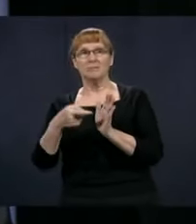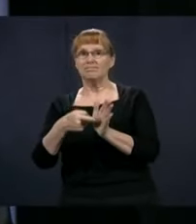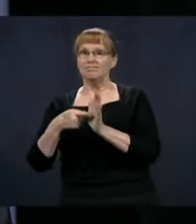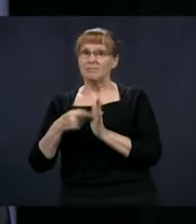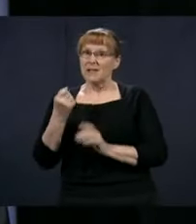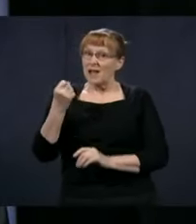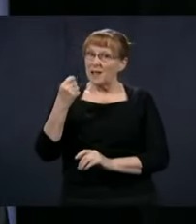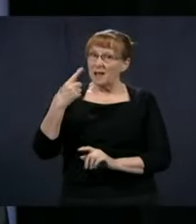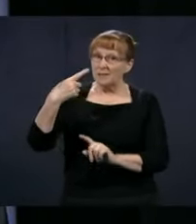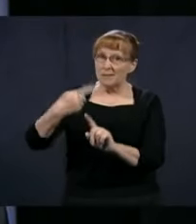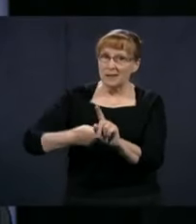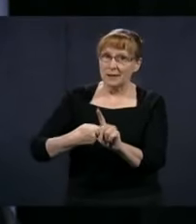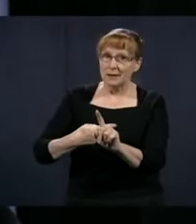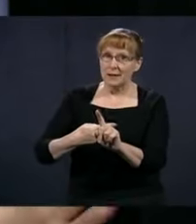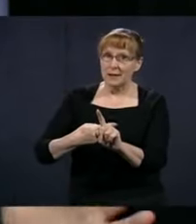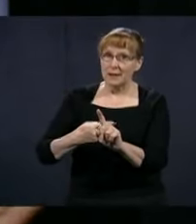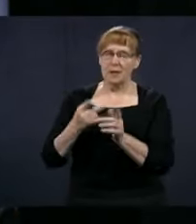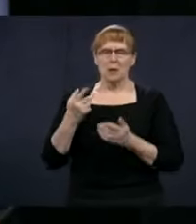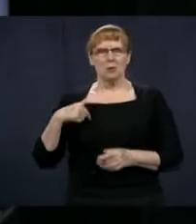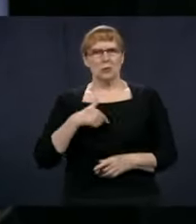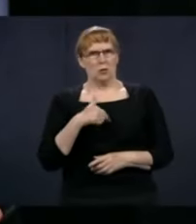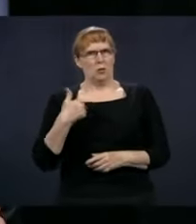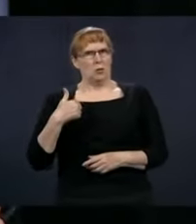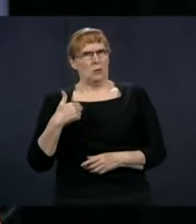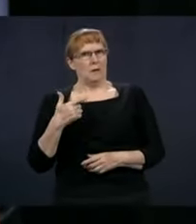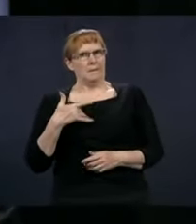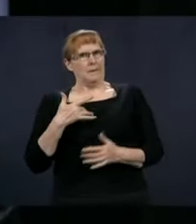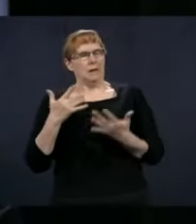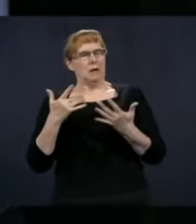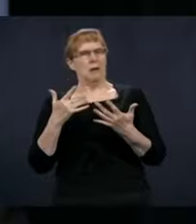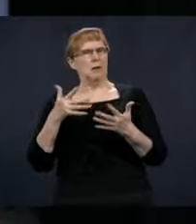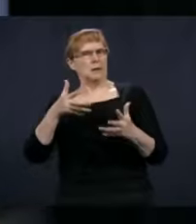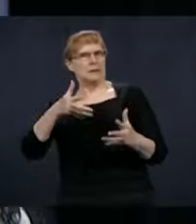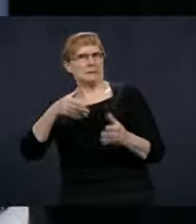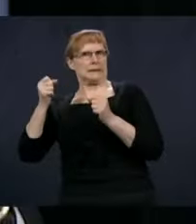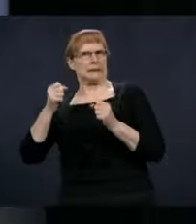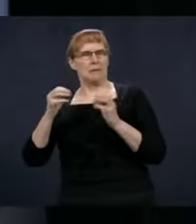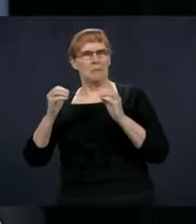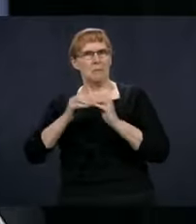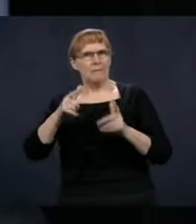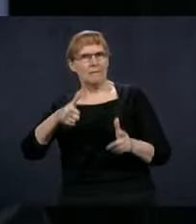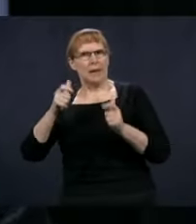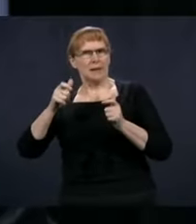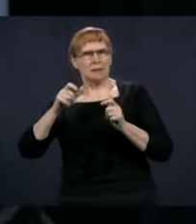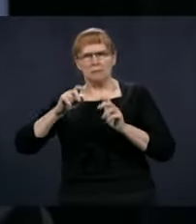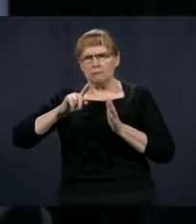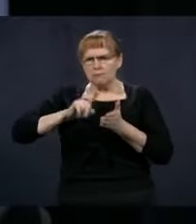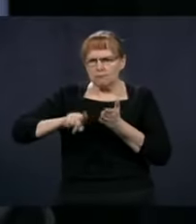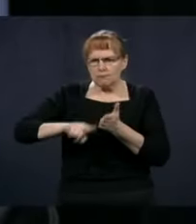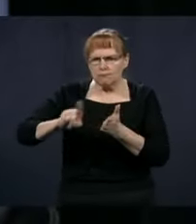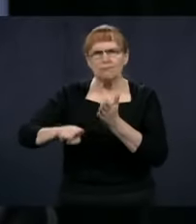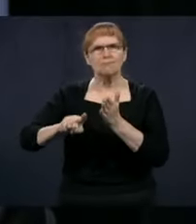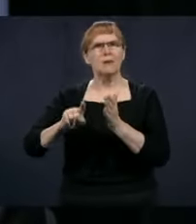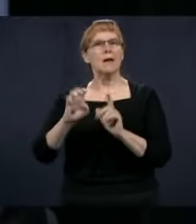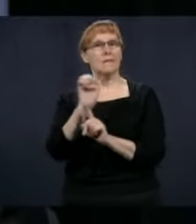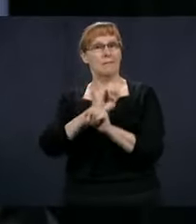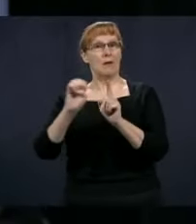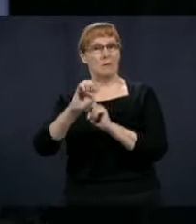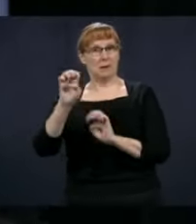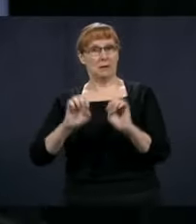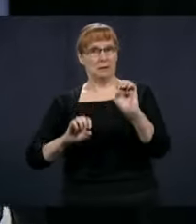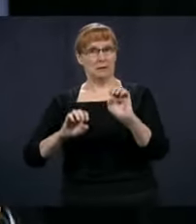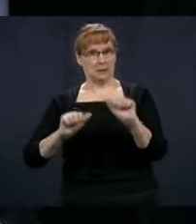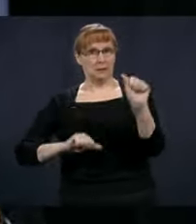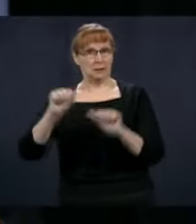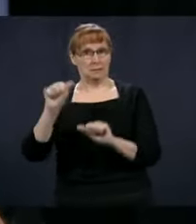decreasing the requirements, we can do that faster. But we have to reassure the opposition parties